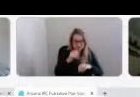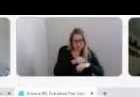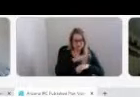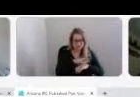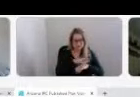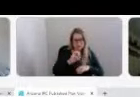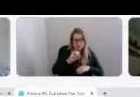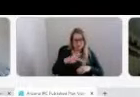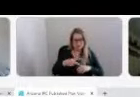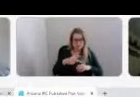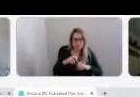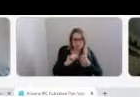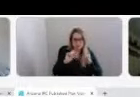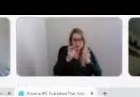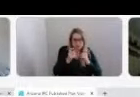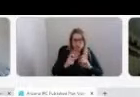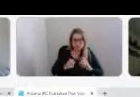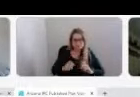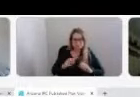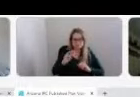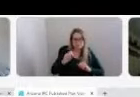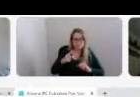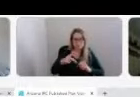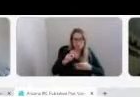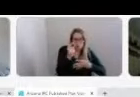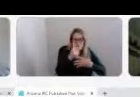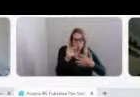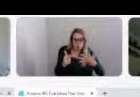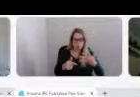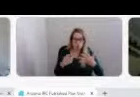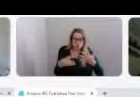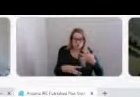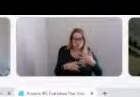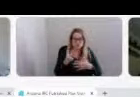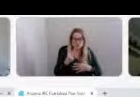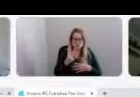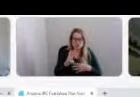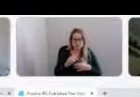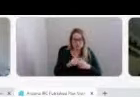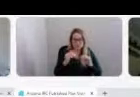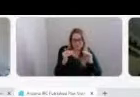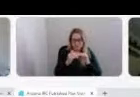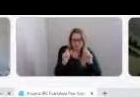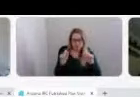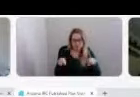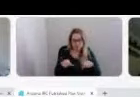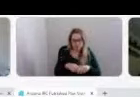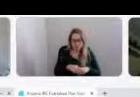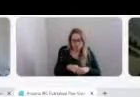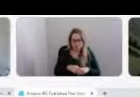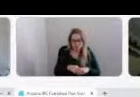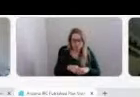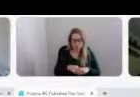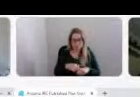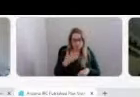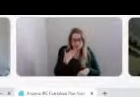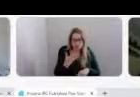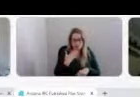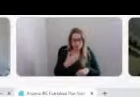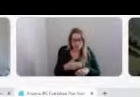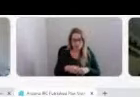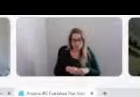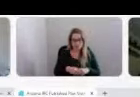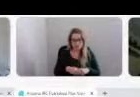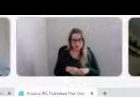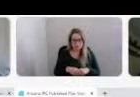meet your obligation to honor all six criteria as consistently and fairly as possible thank you sincerely thank you very